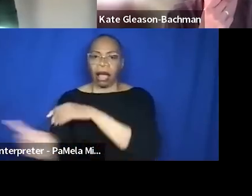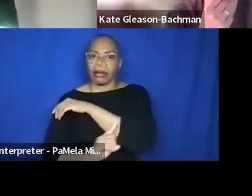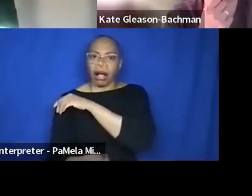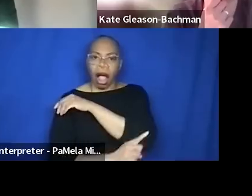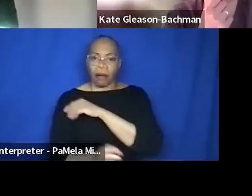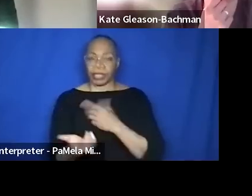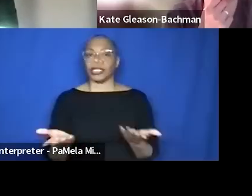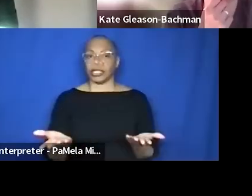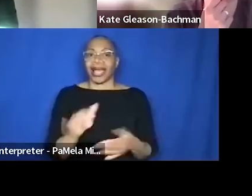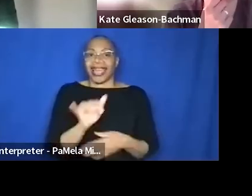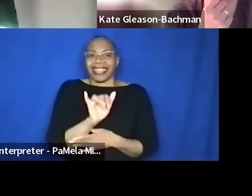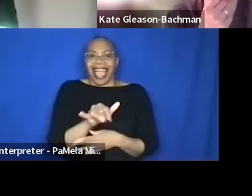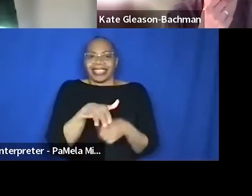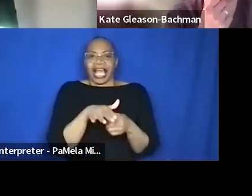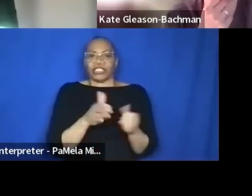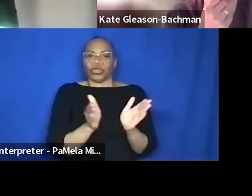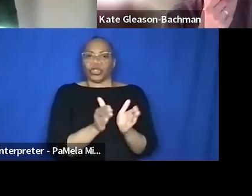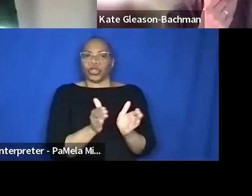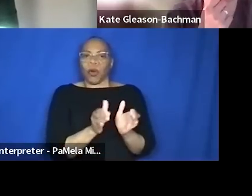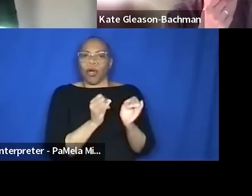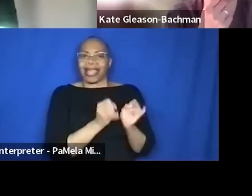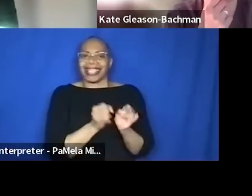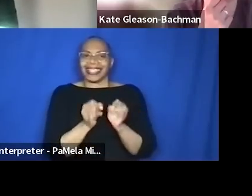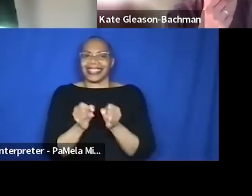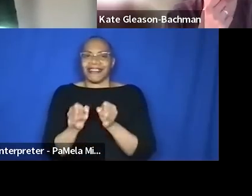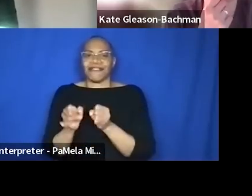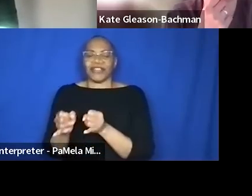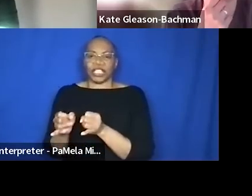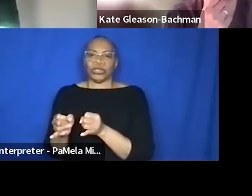so those are the smaller individualized, those are